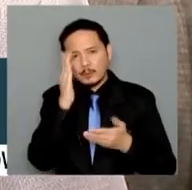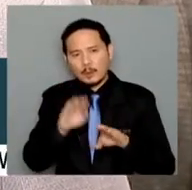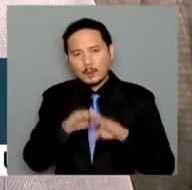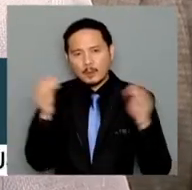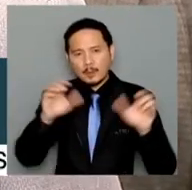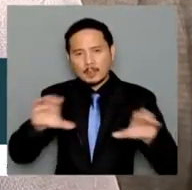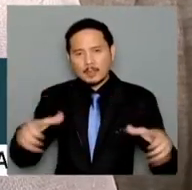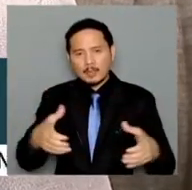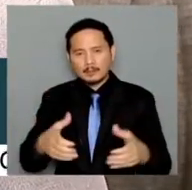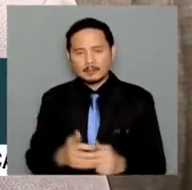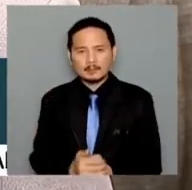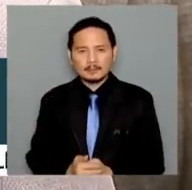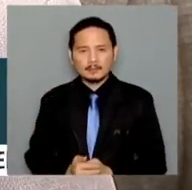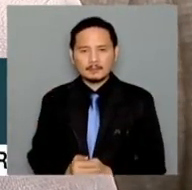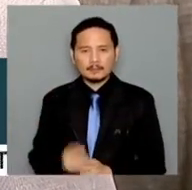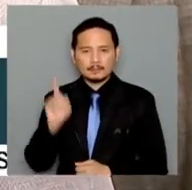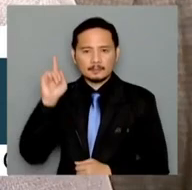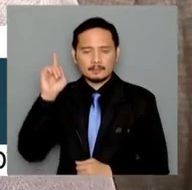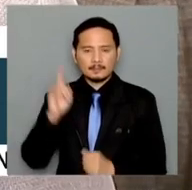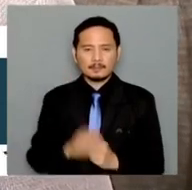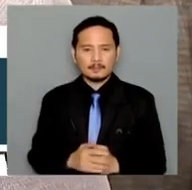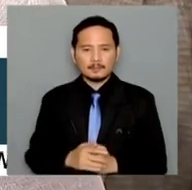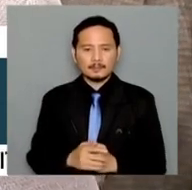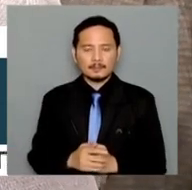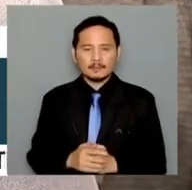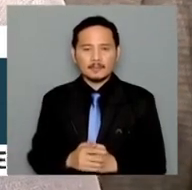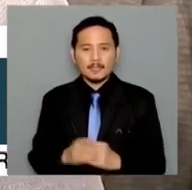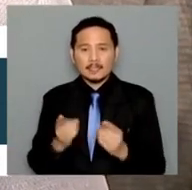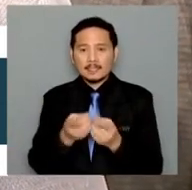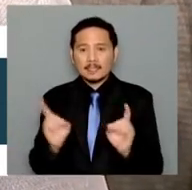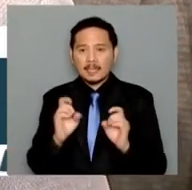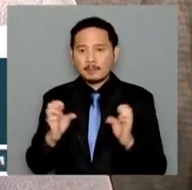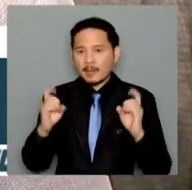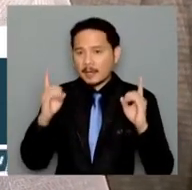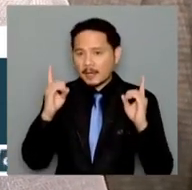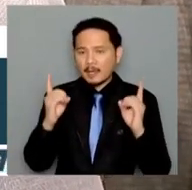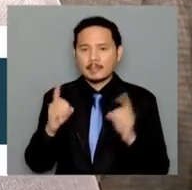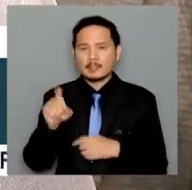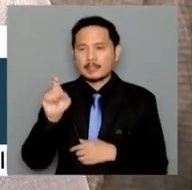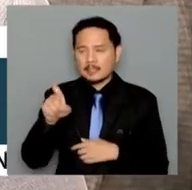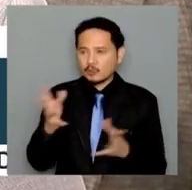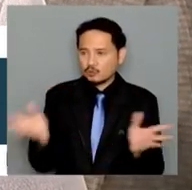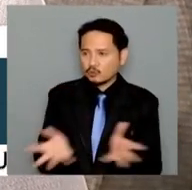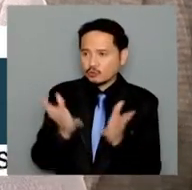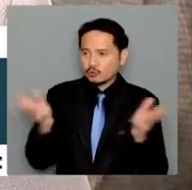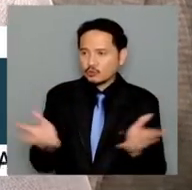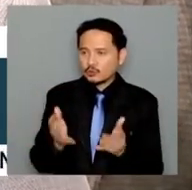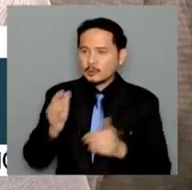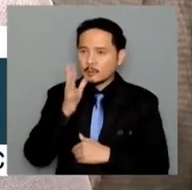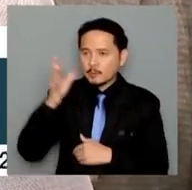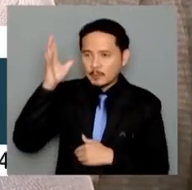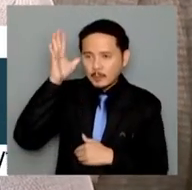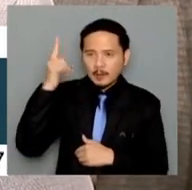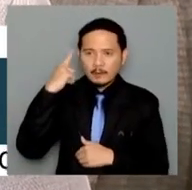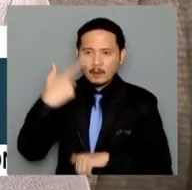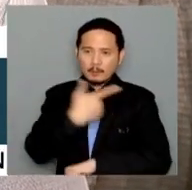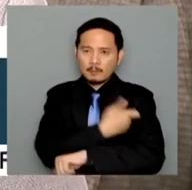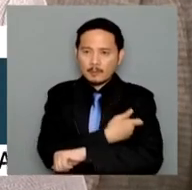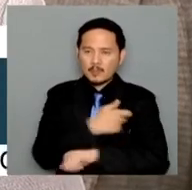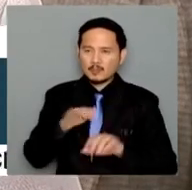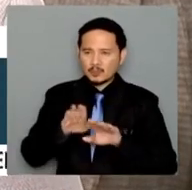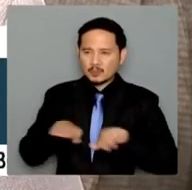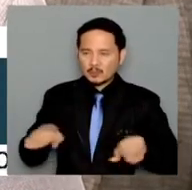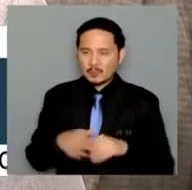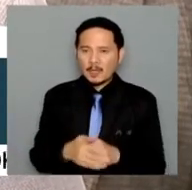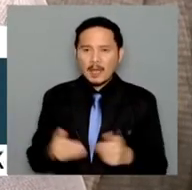Sa Department of Education, hikayatin pa rin natin siyempre ang ating mga magulang para pabakunahan ng mga bata. Let's have safety officers in our